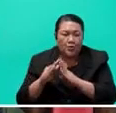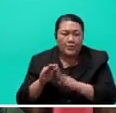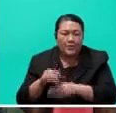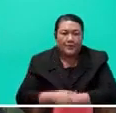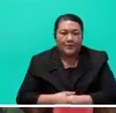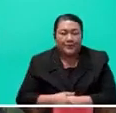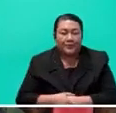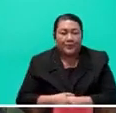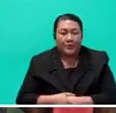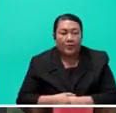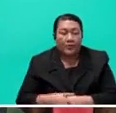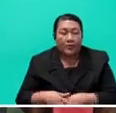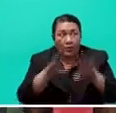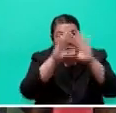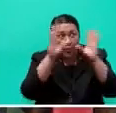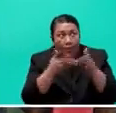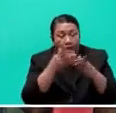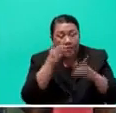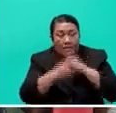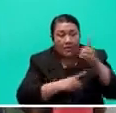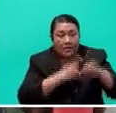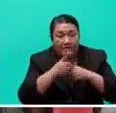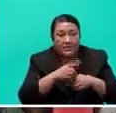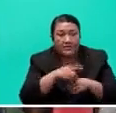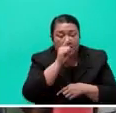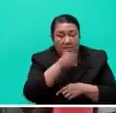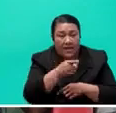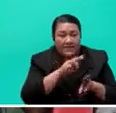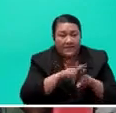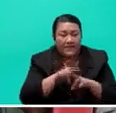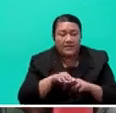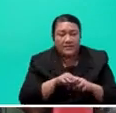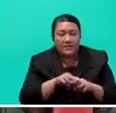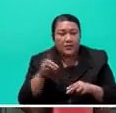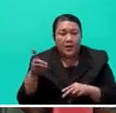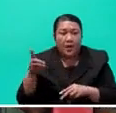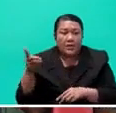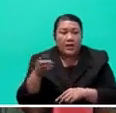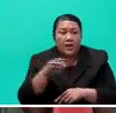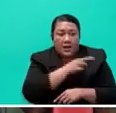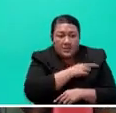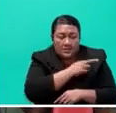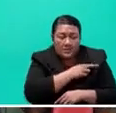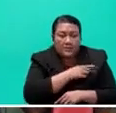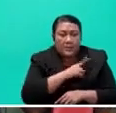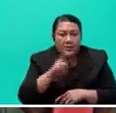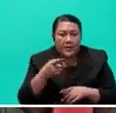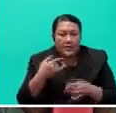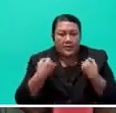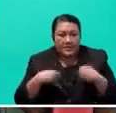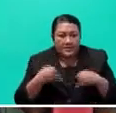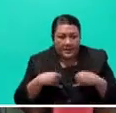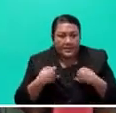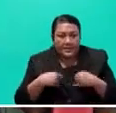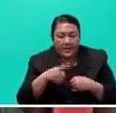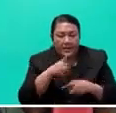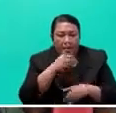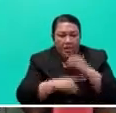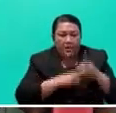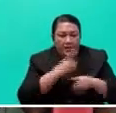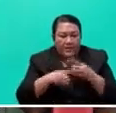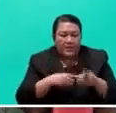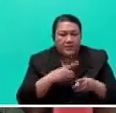member of the World Heritage Convention, is also obliged to conform to and implement the Convention and